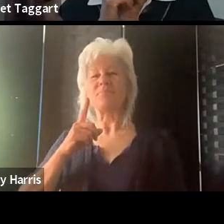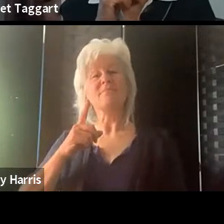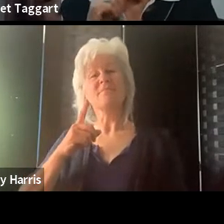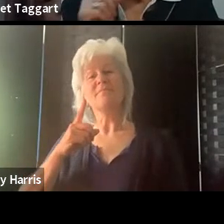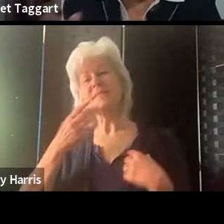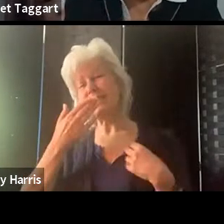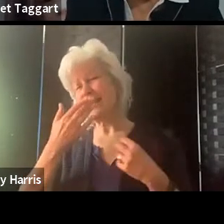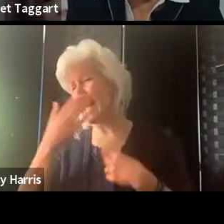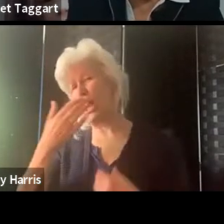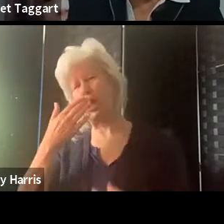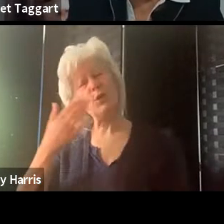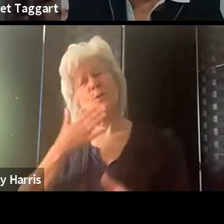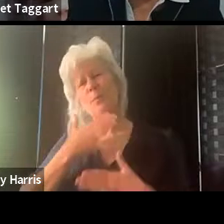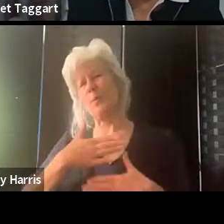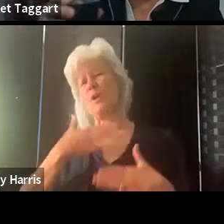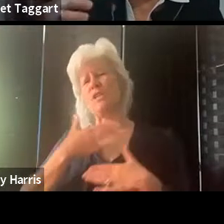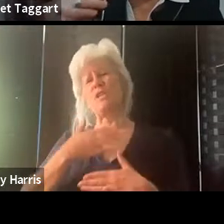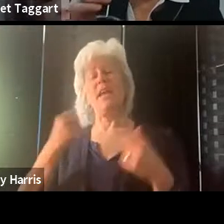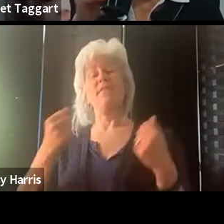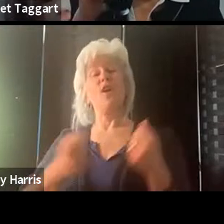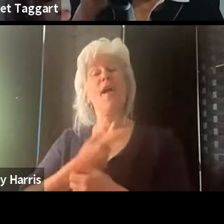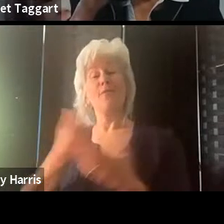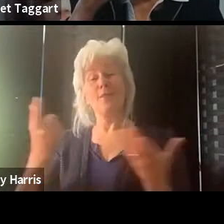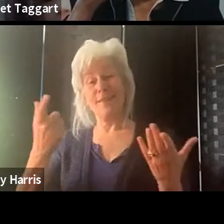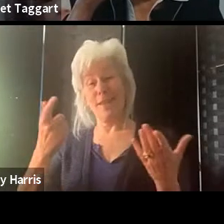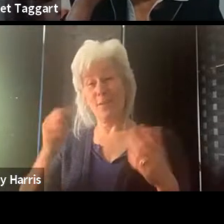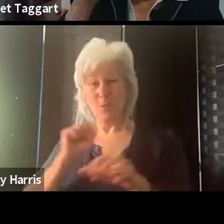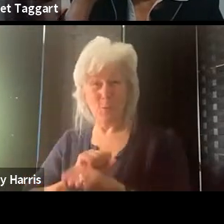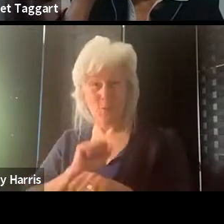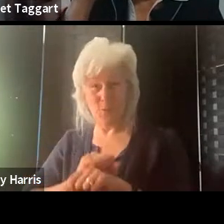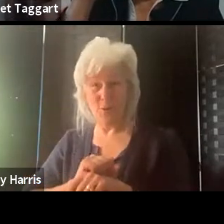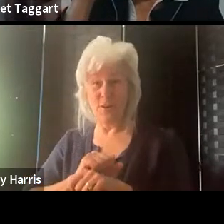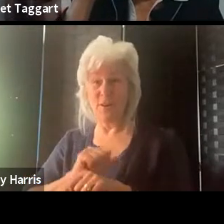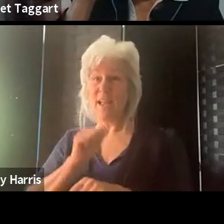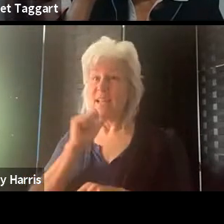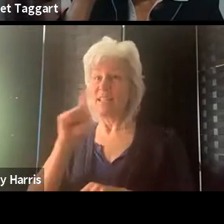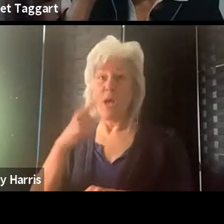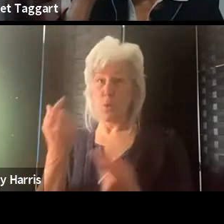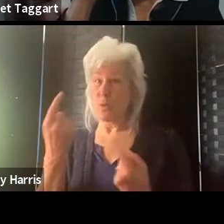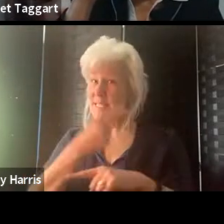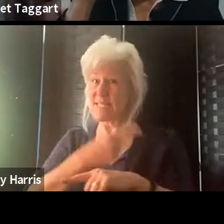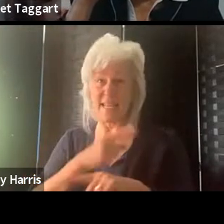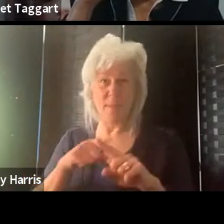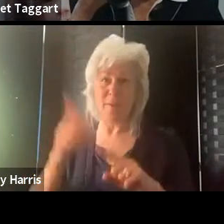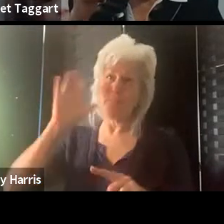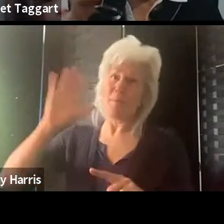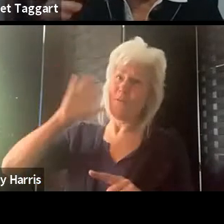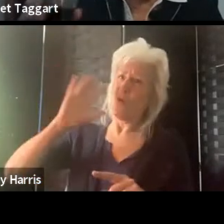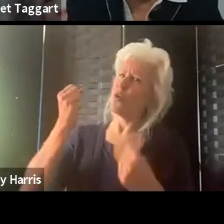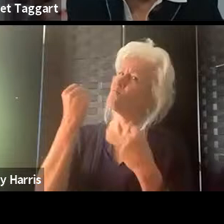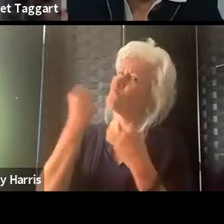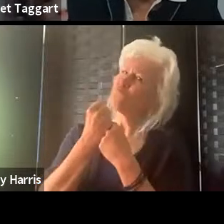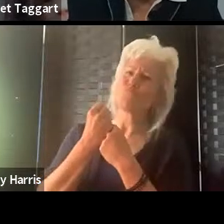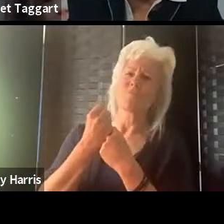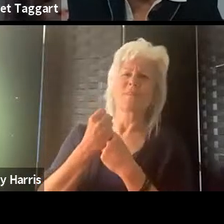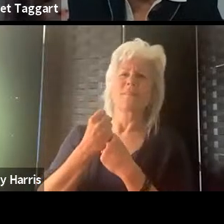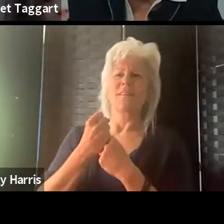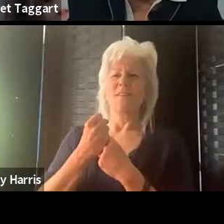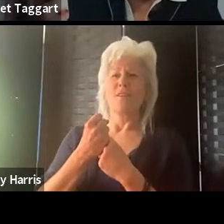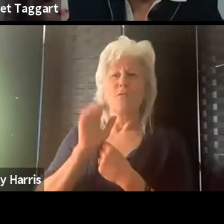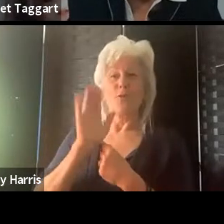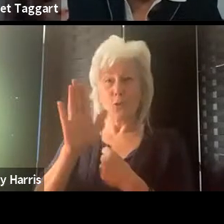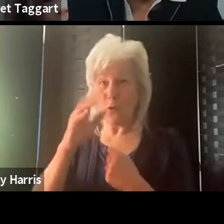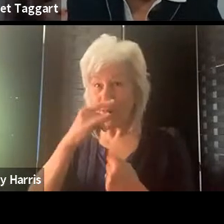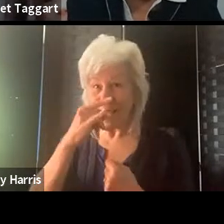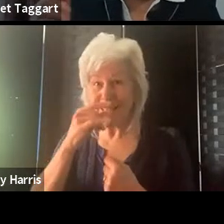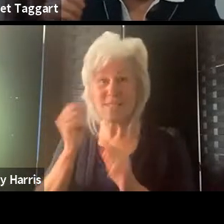and appreciation for everything that you've also done, not only being here with us today, but you've always been such a strong advocate for your own kids